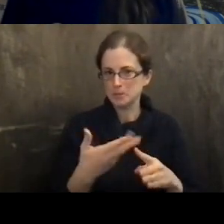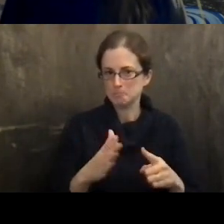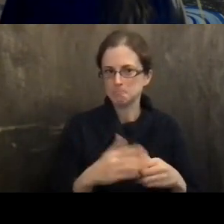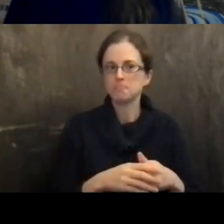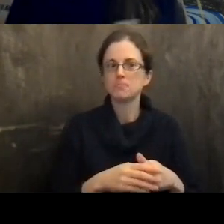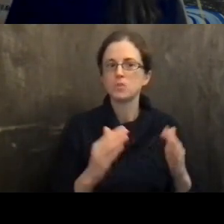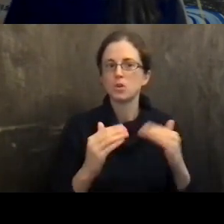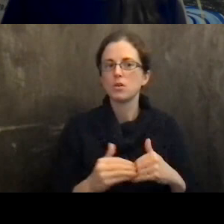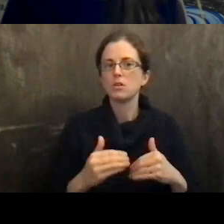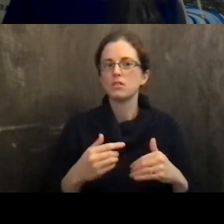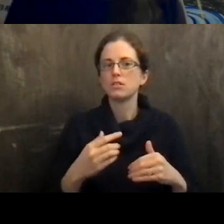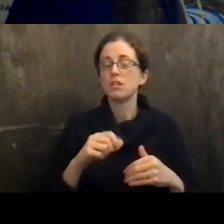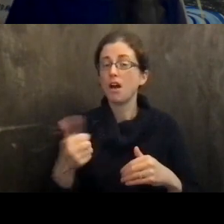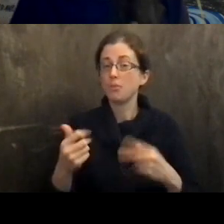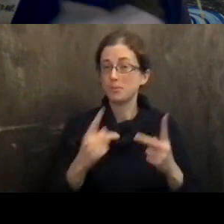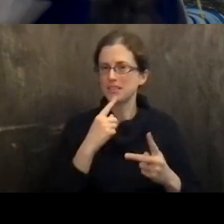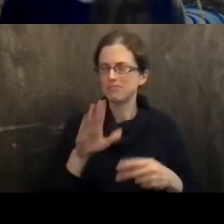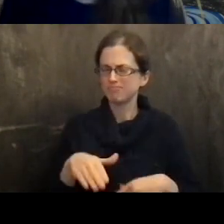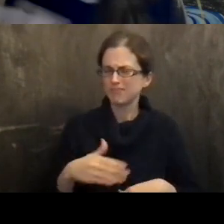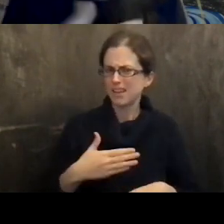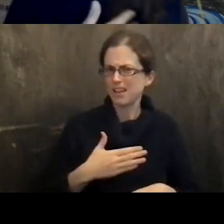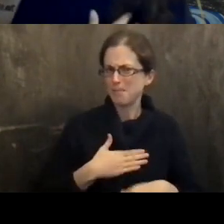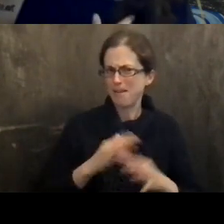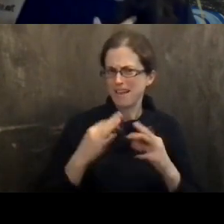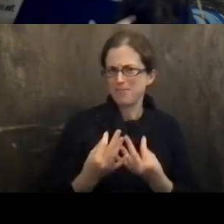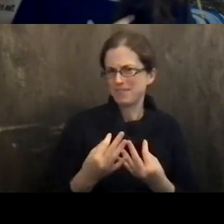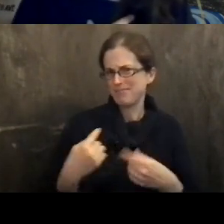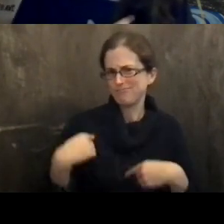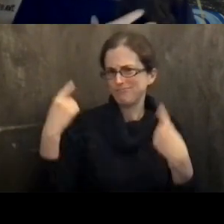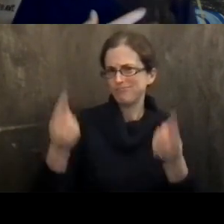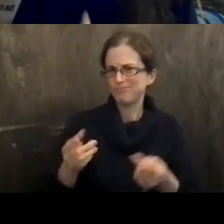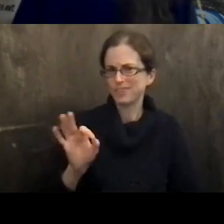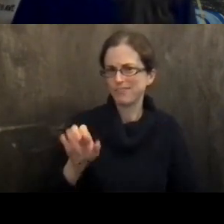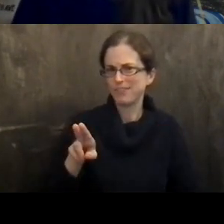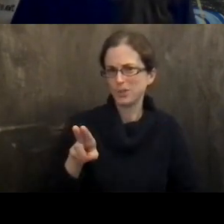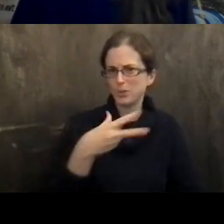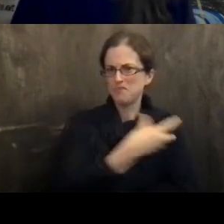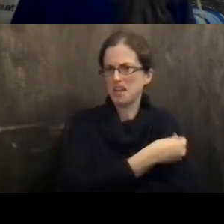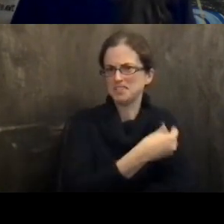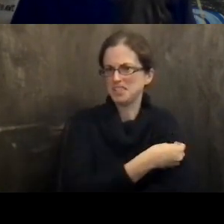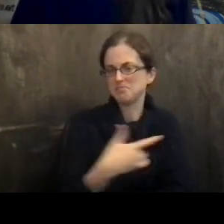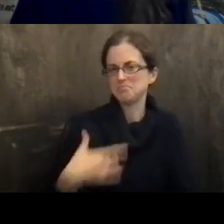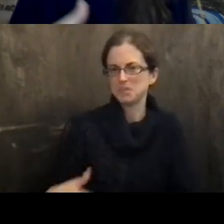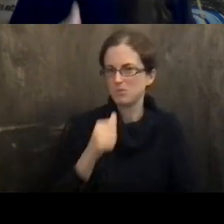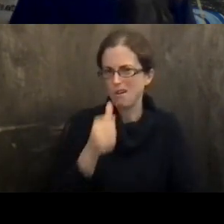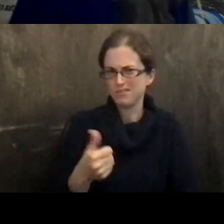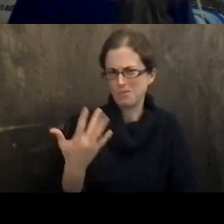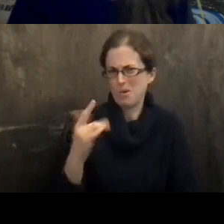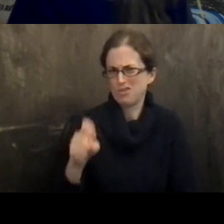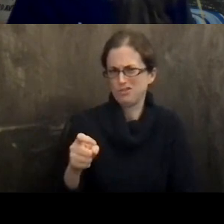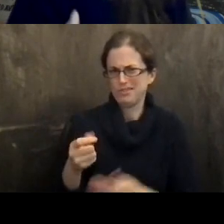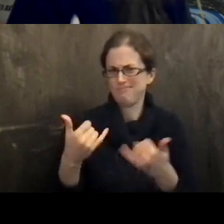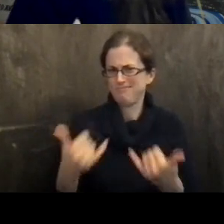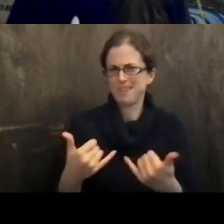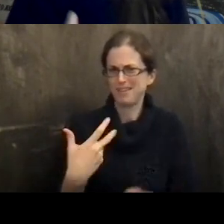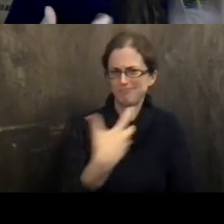well, COVID-19 has changed the world, upended life as we know it. It's a very deadly virus. Getting